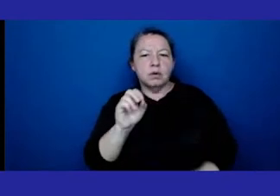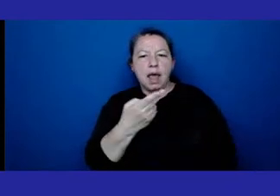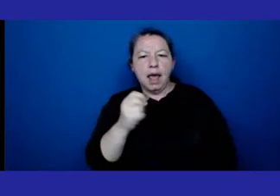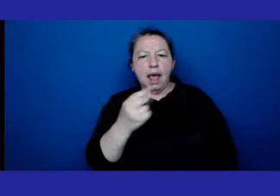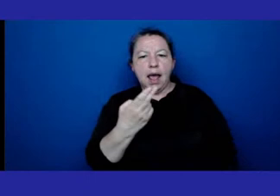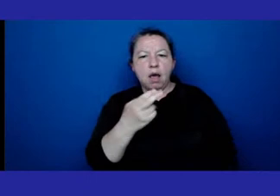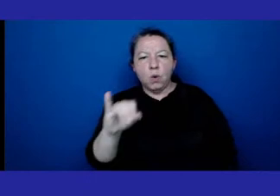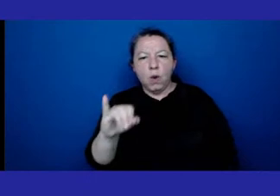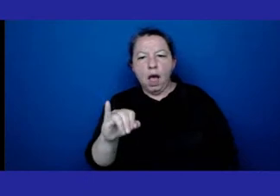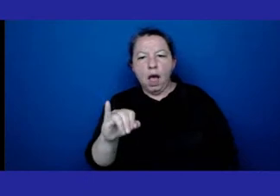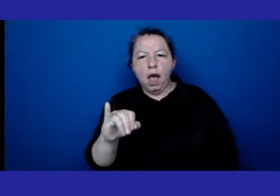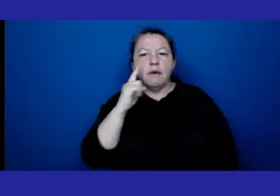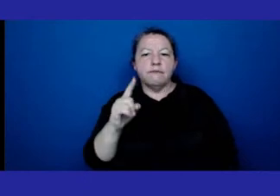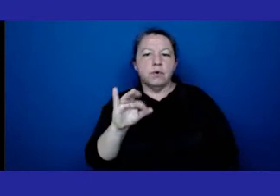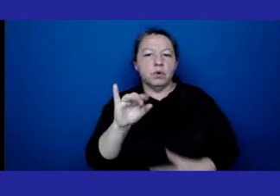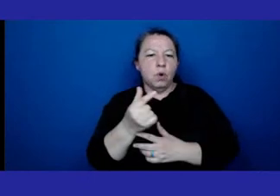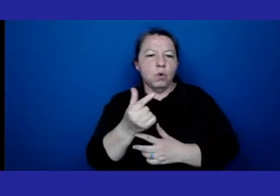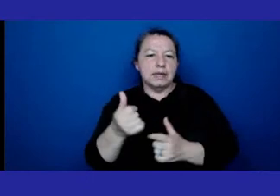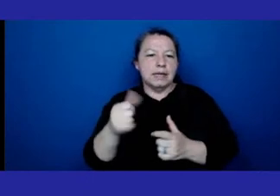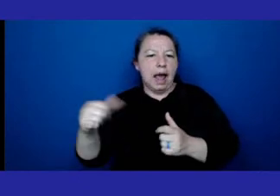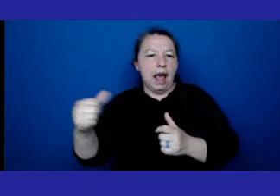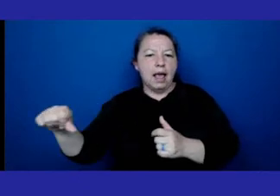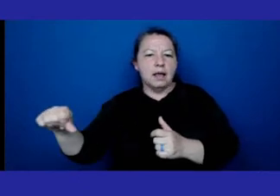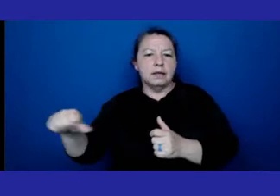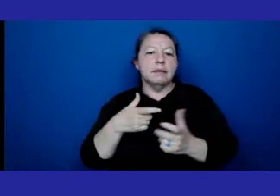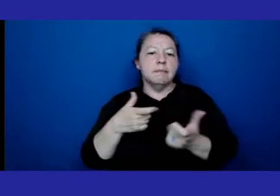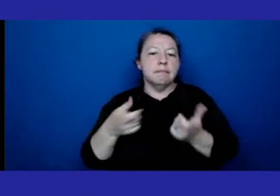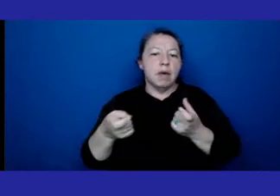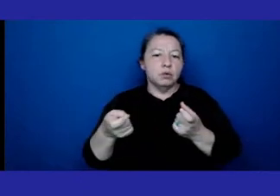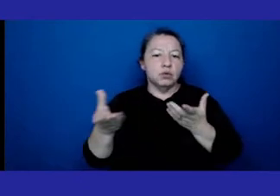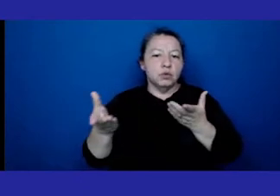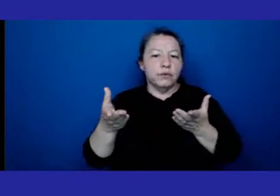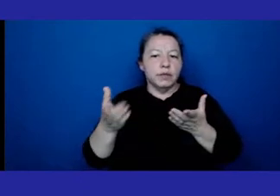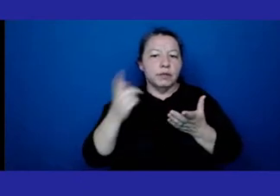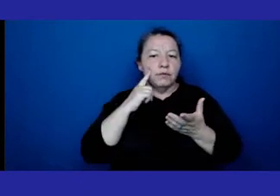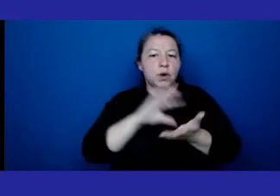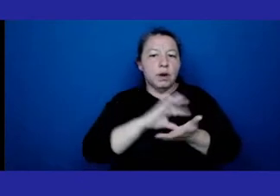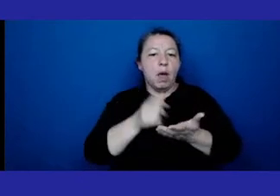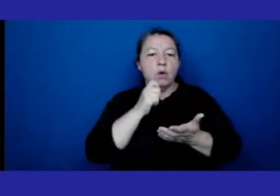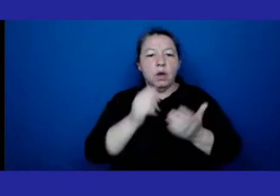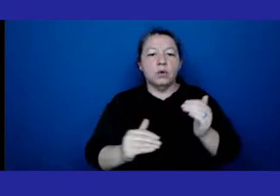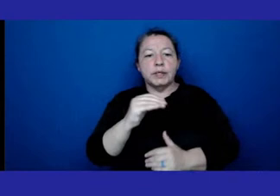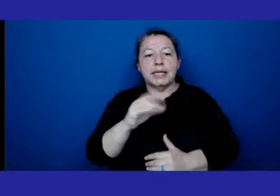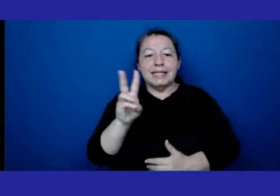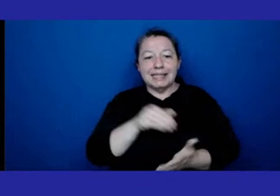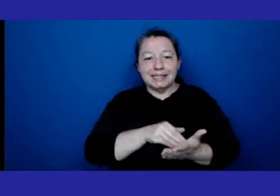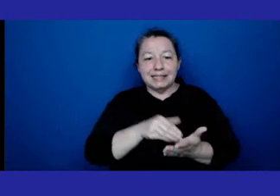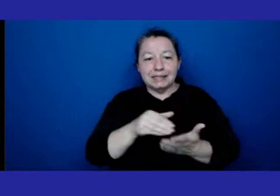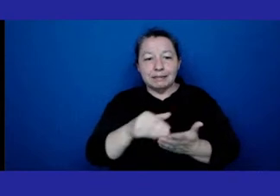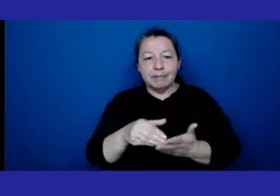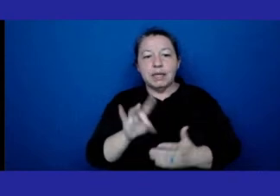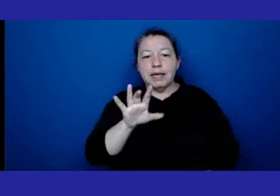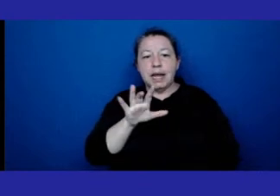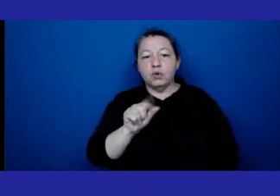denials. So we are looking for authorization not to exceed